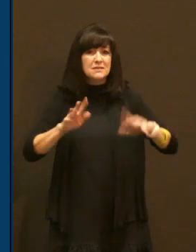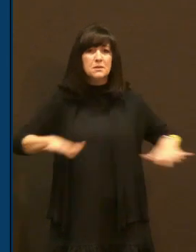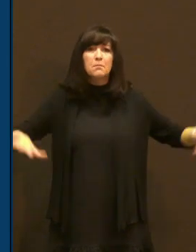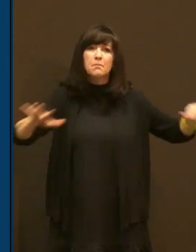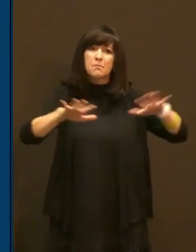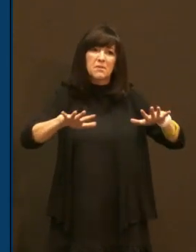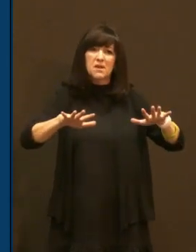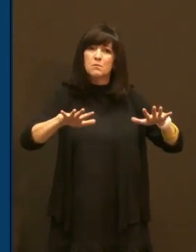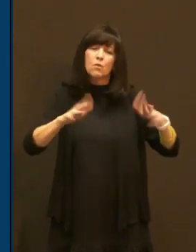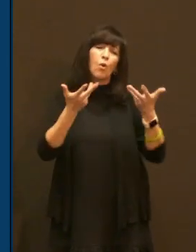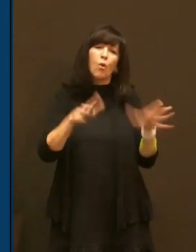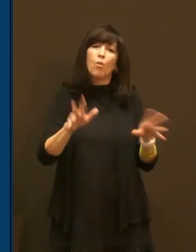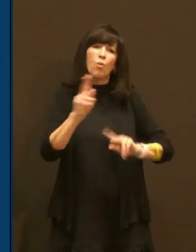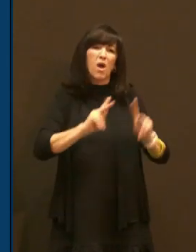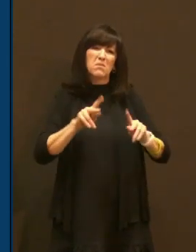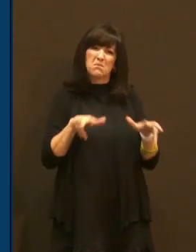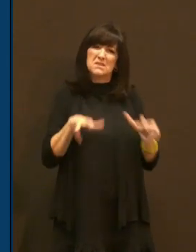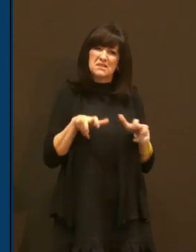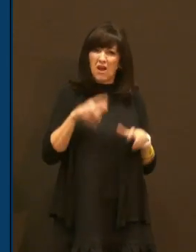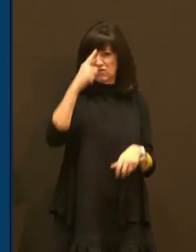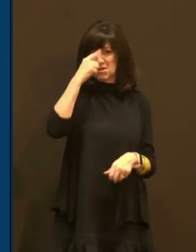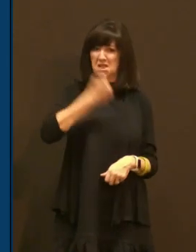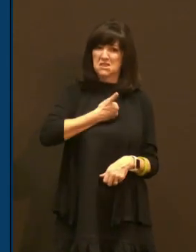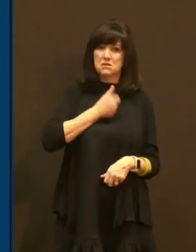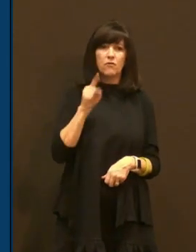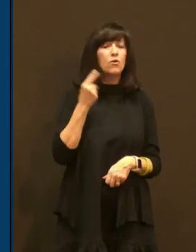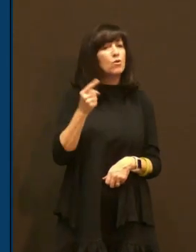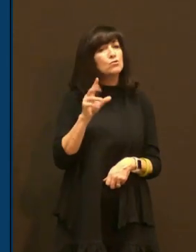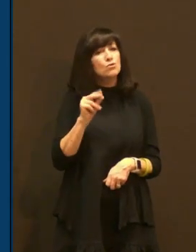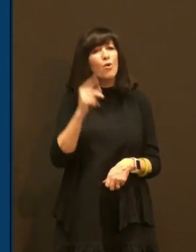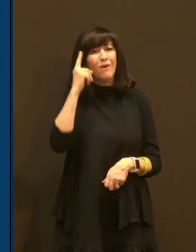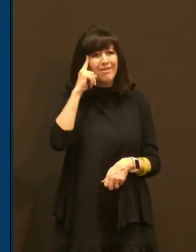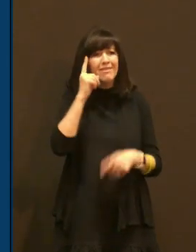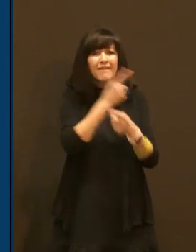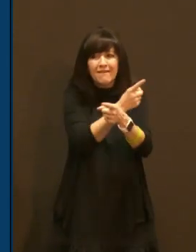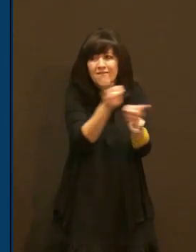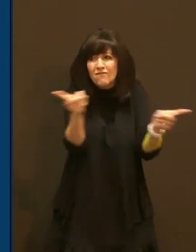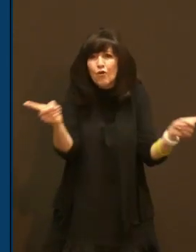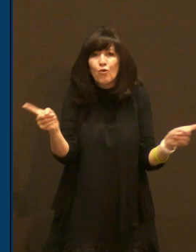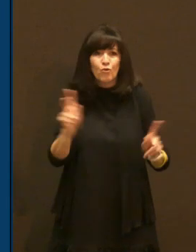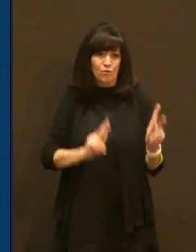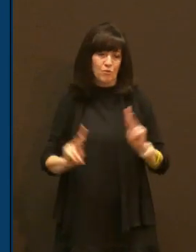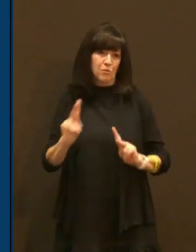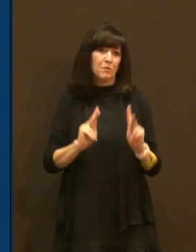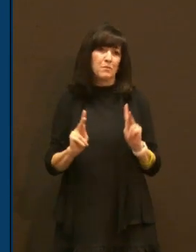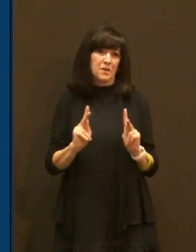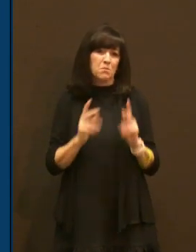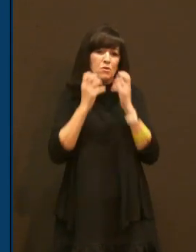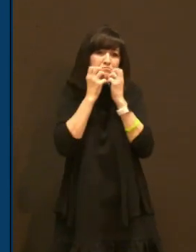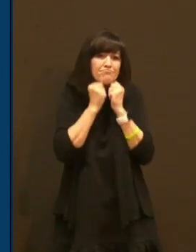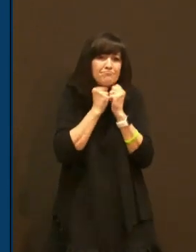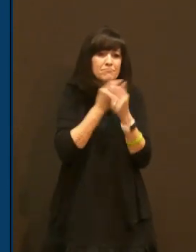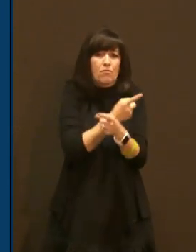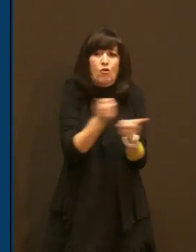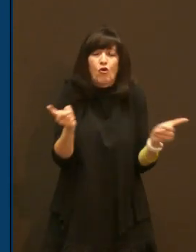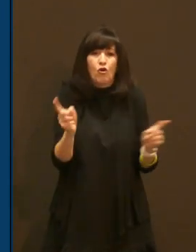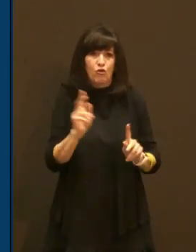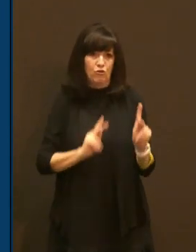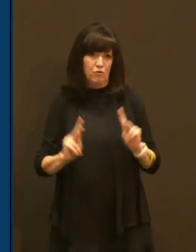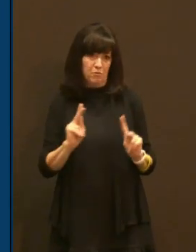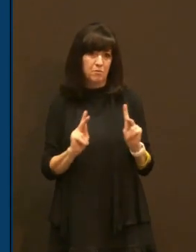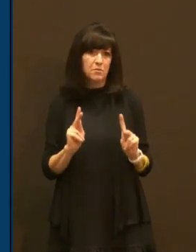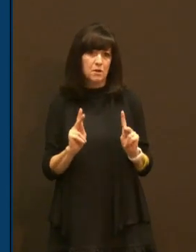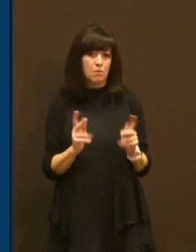and woman for him or herself that will be able to continue to improve and continue